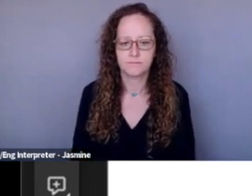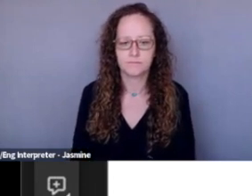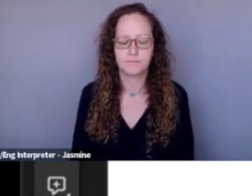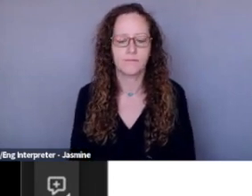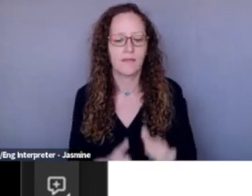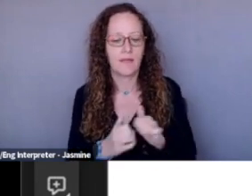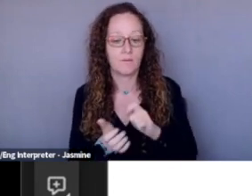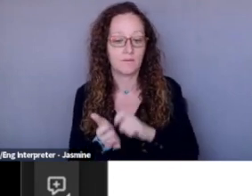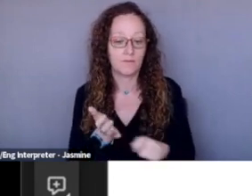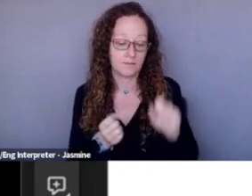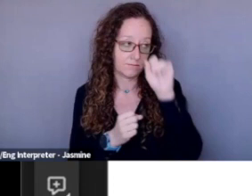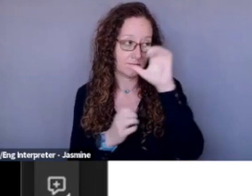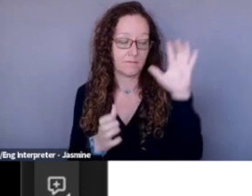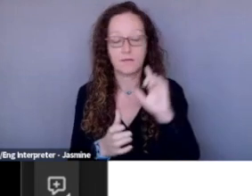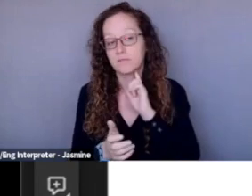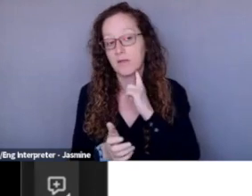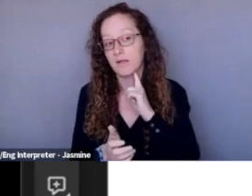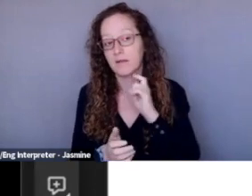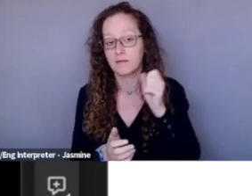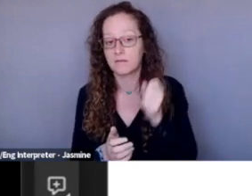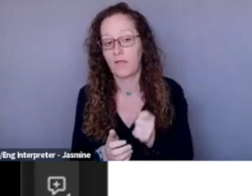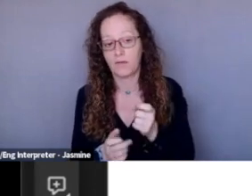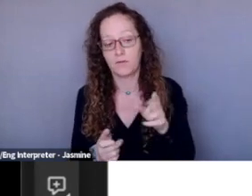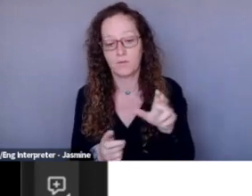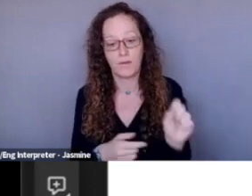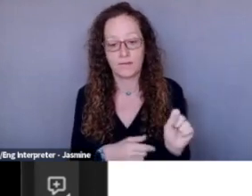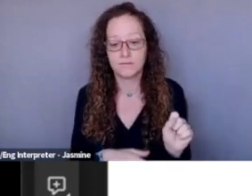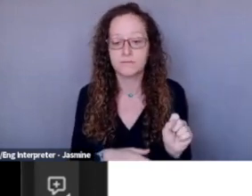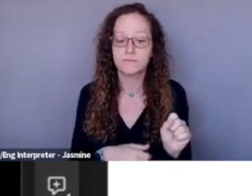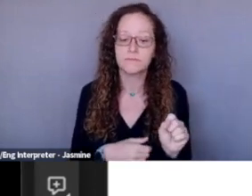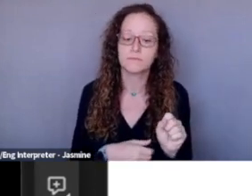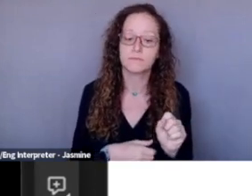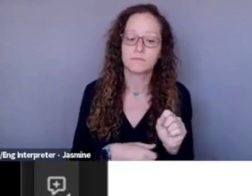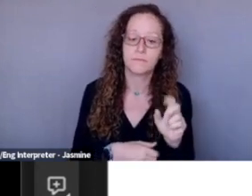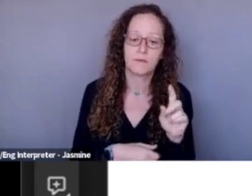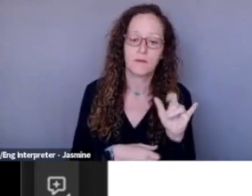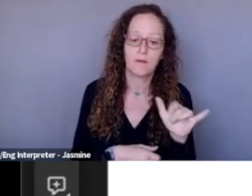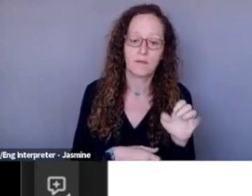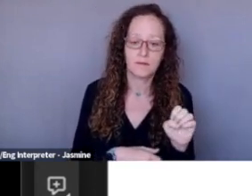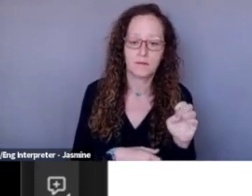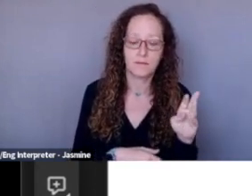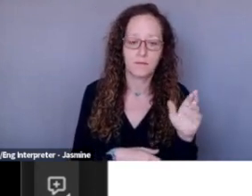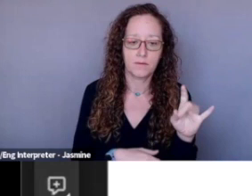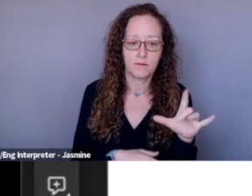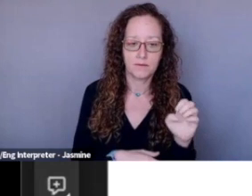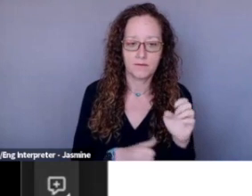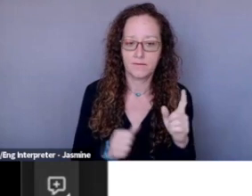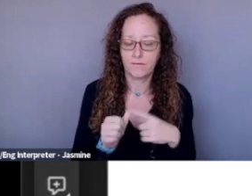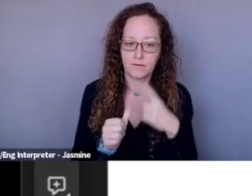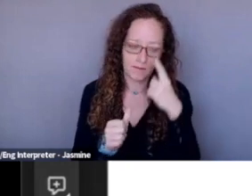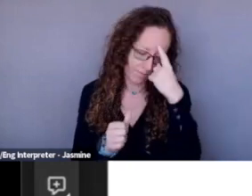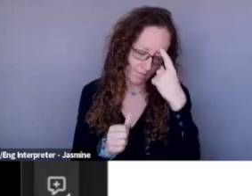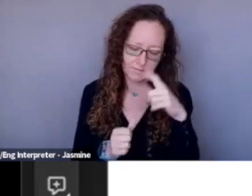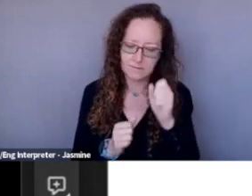Southern accents, great. With Dolly and Birdie, my immediate thought was summer in the South,